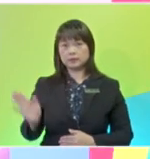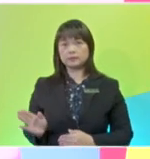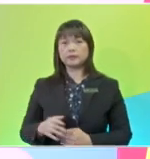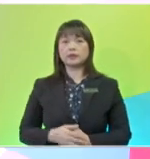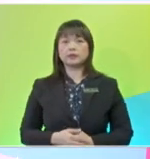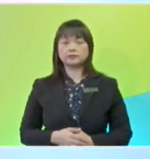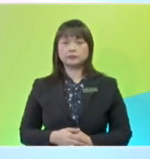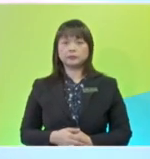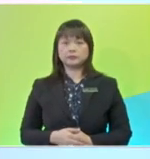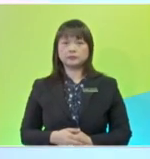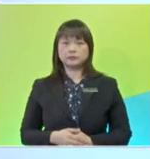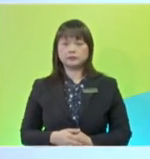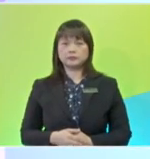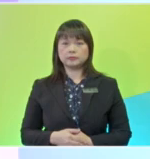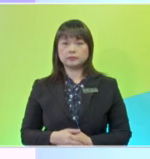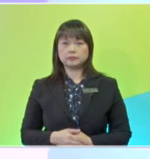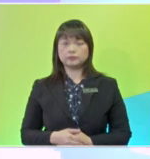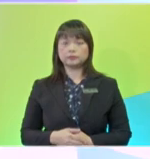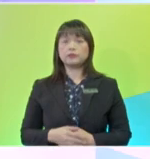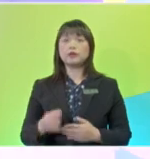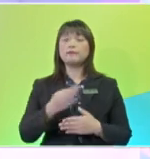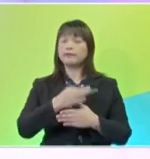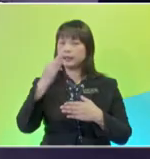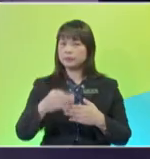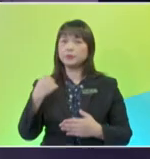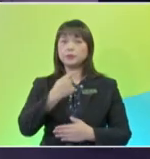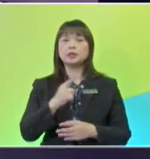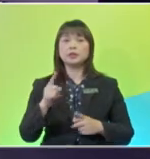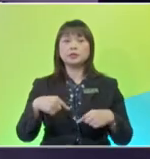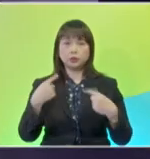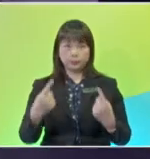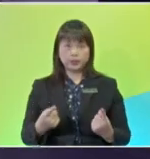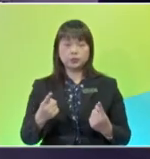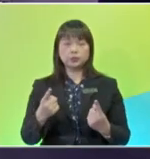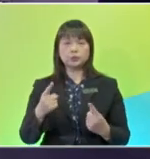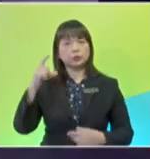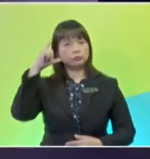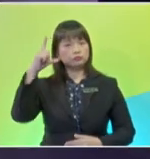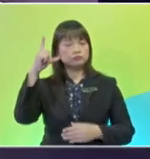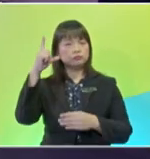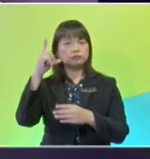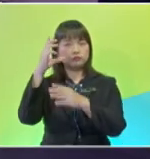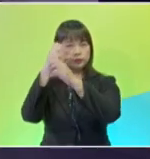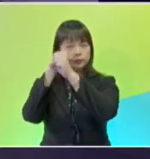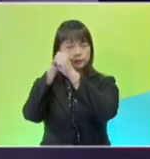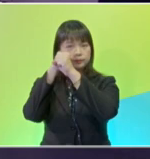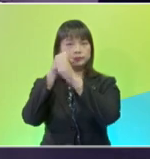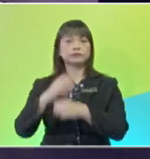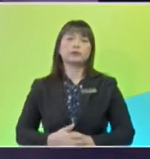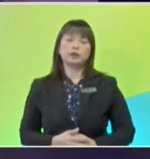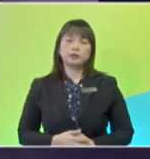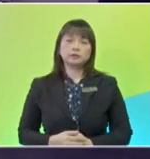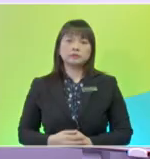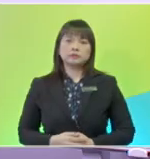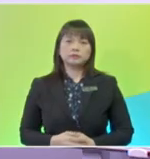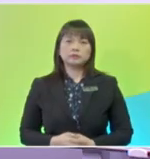Yeah. And finally, you go back into the same phase, which is the first phase, which is the new moon. Okay. Yes. So that's the